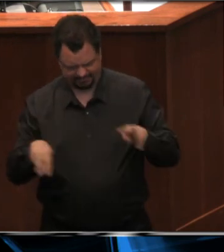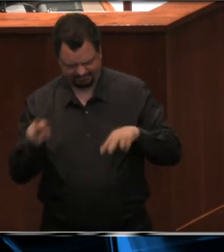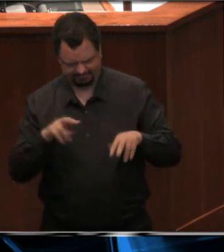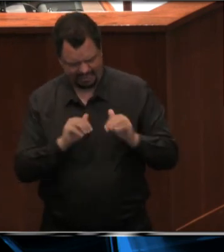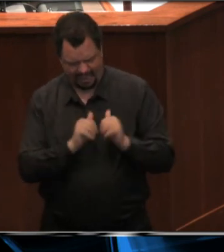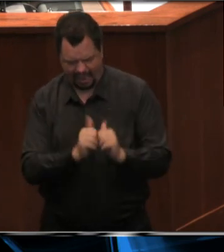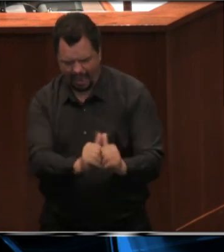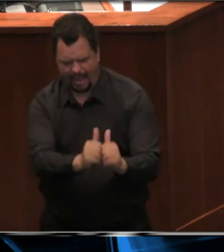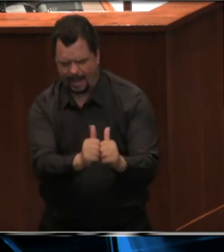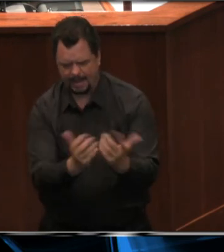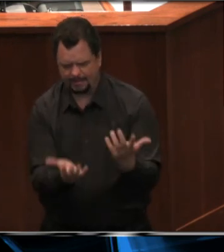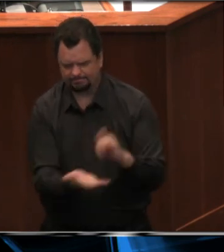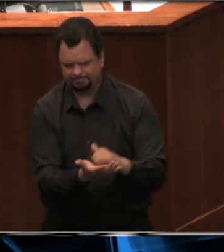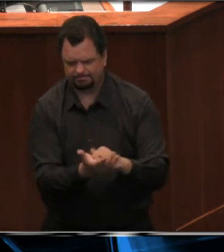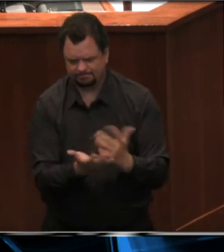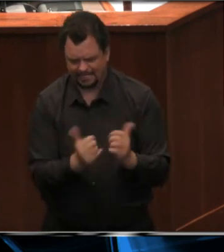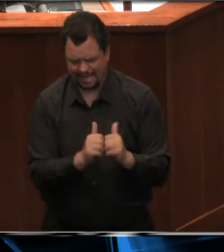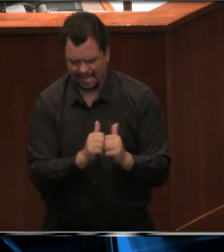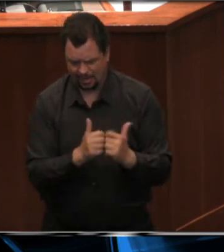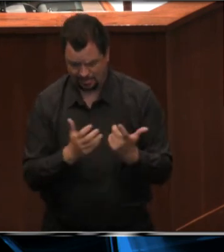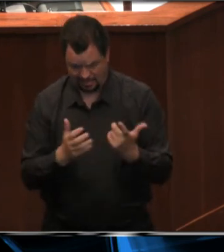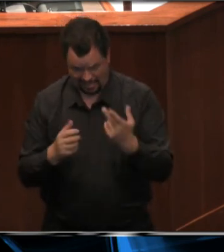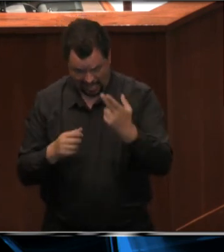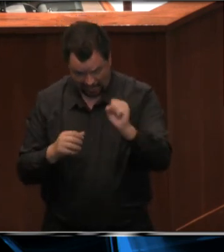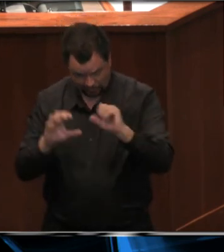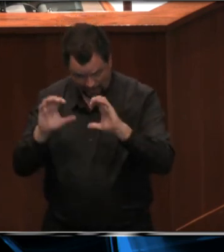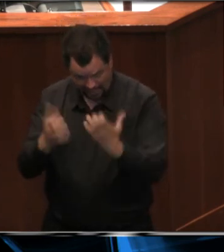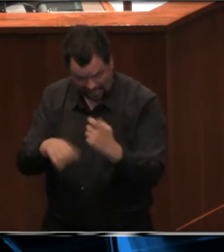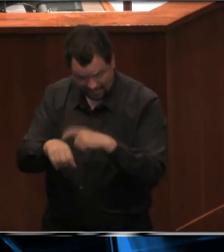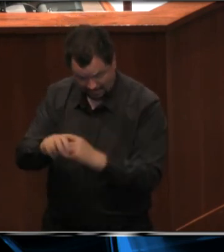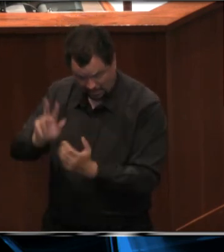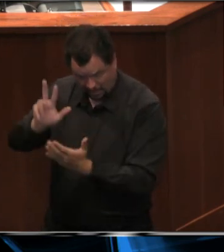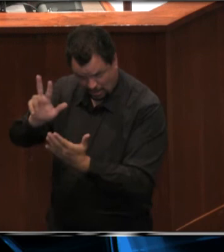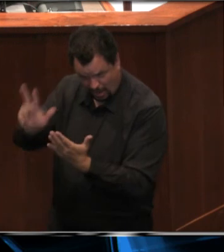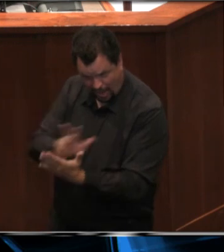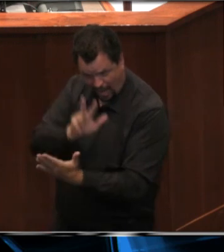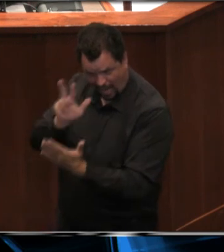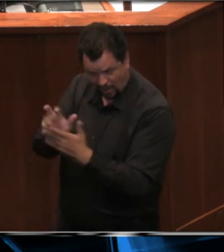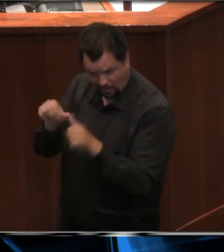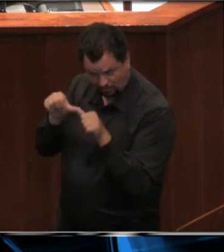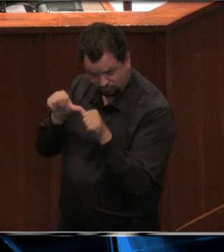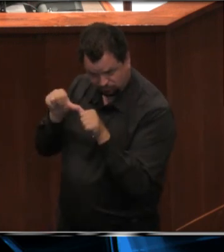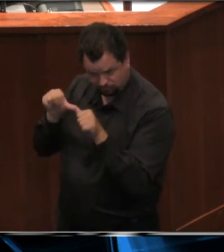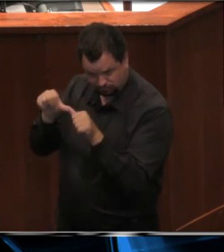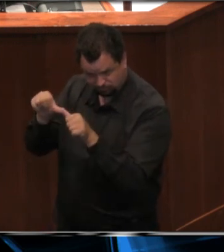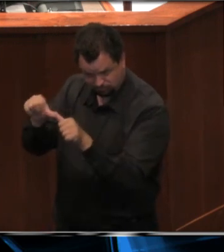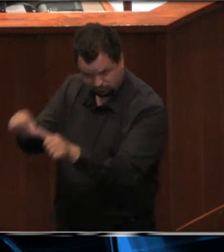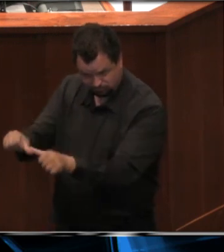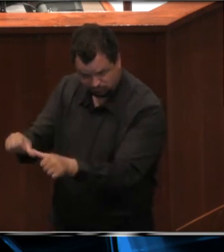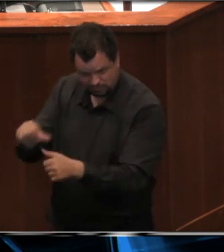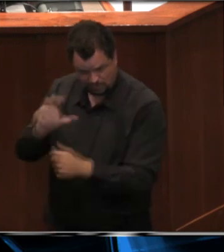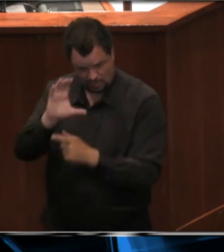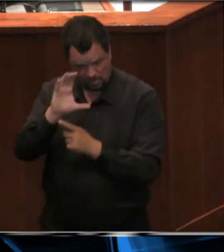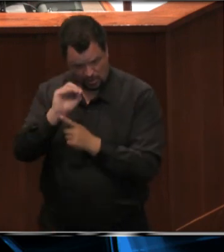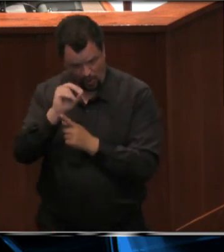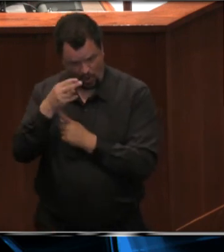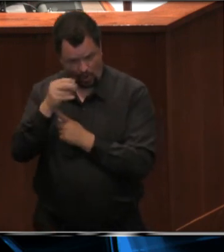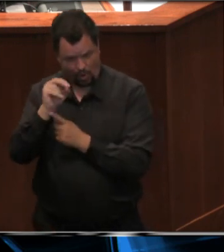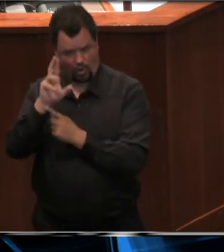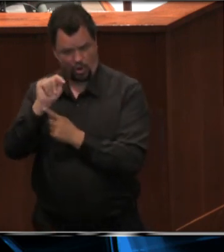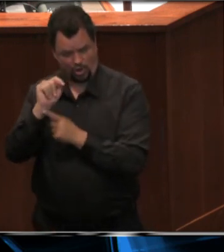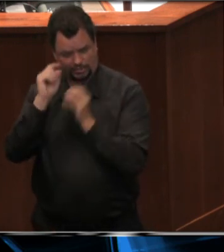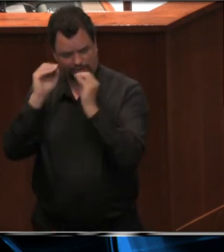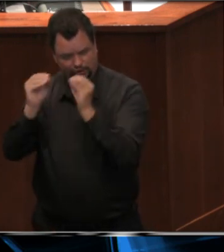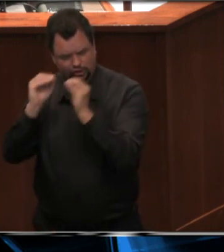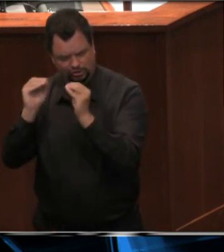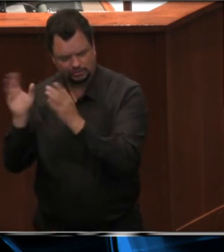times for high school, which are currently 3 hours, and the fact that these classes are called a cohort. Since students switch cohorts 2 times